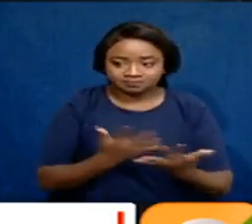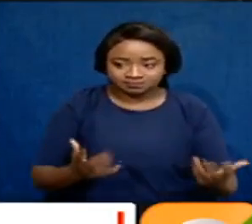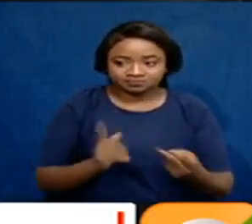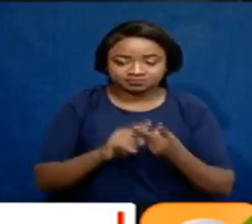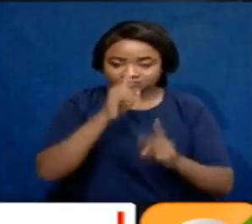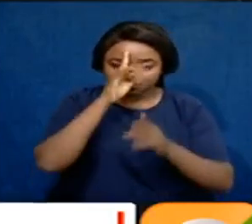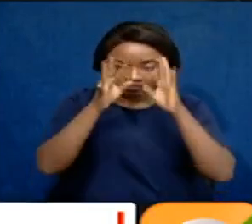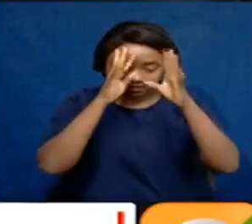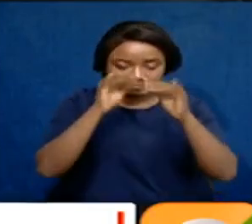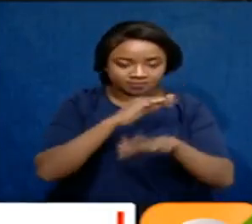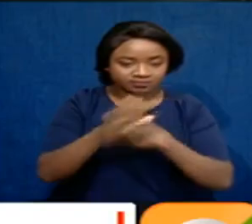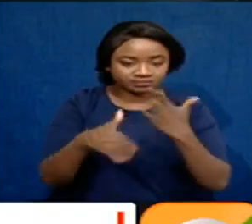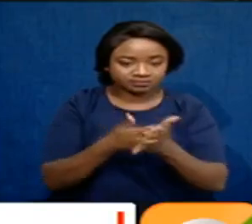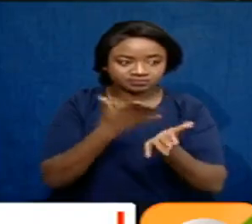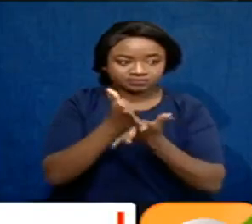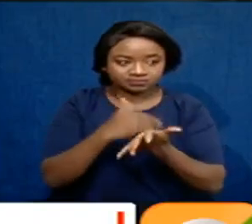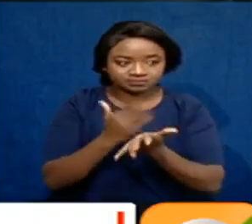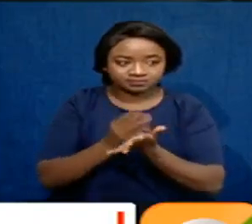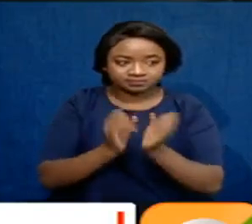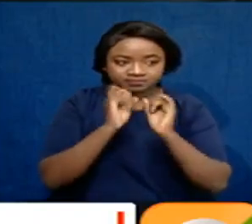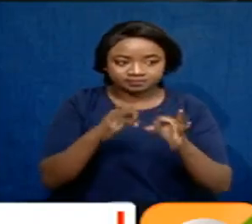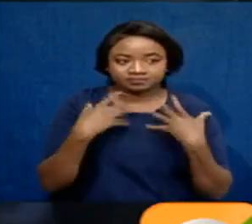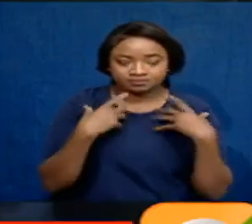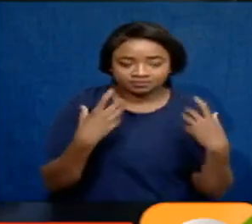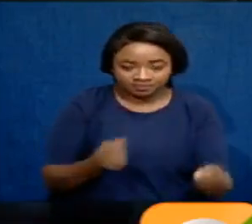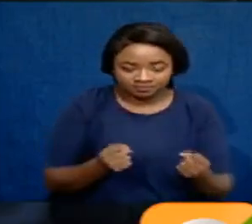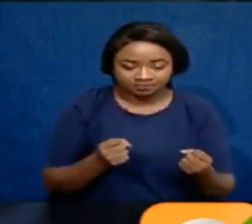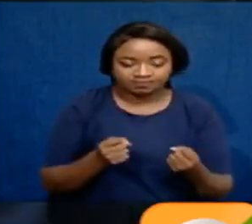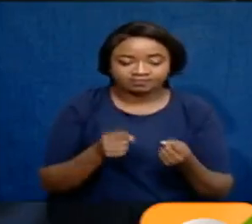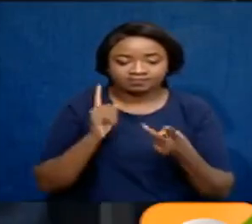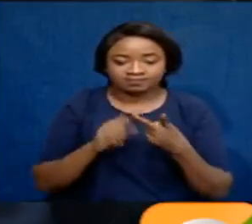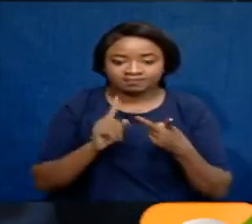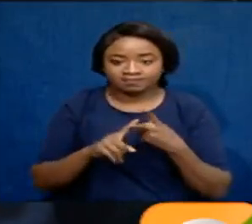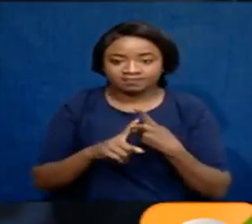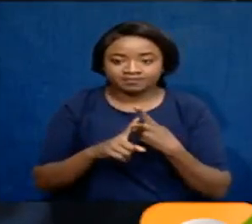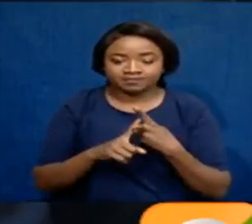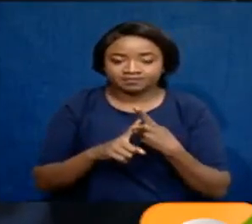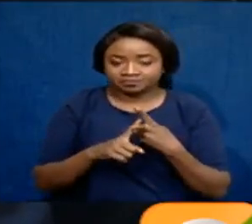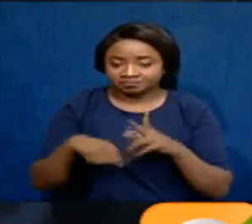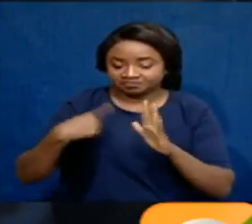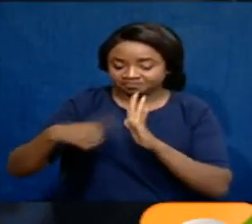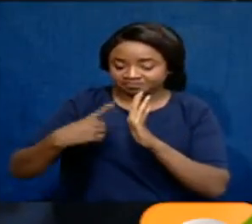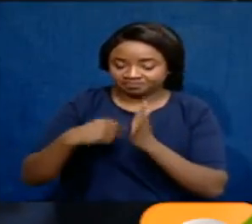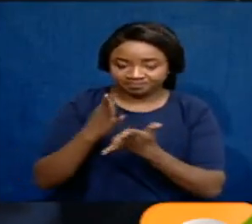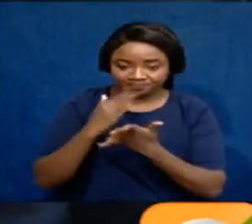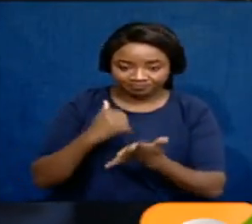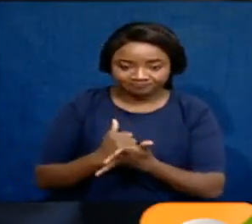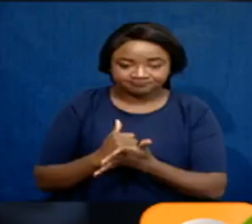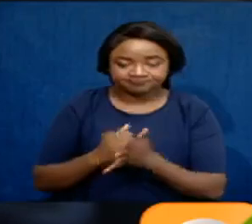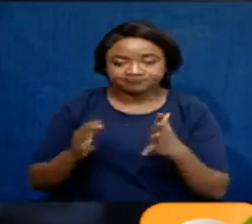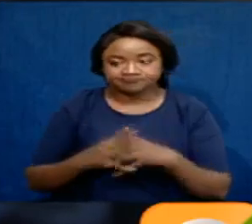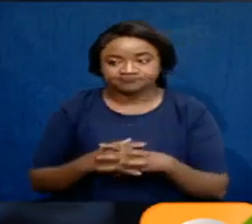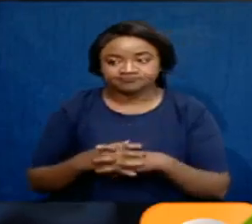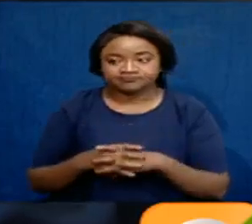efficiency in all sectors. So whether it's the health sector or the manufacturing sector,